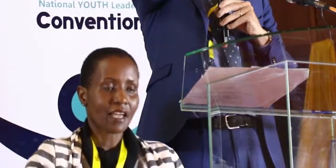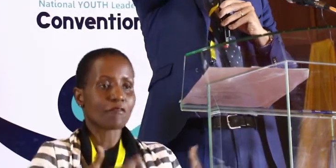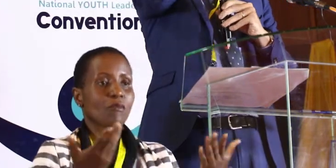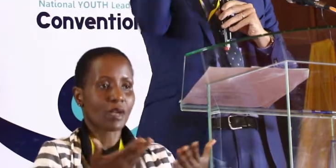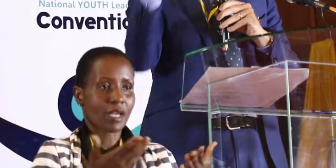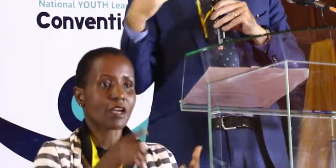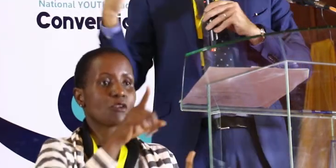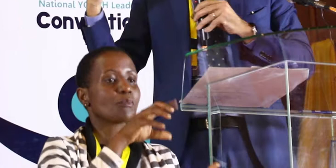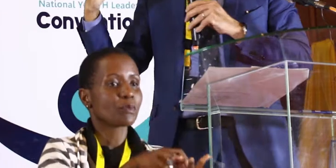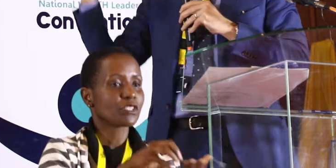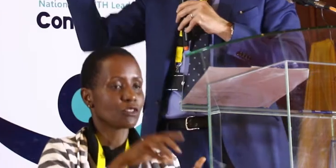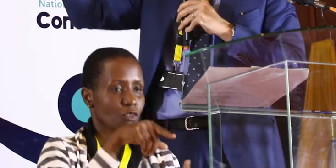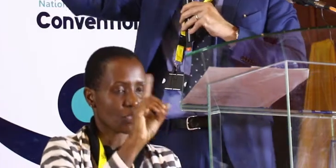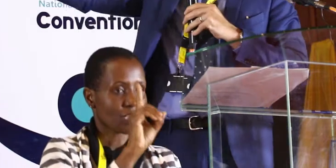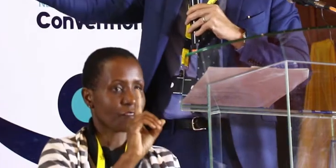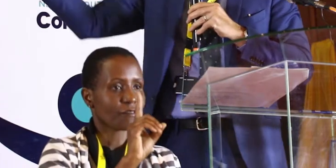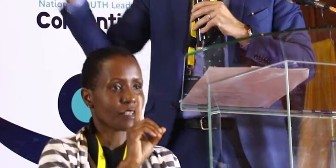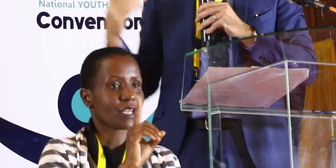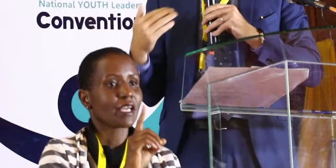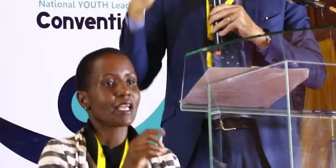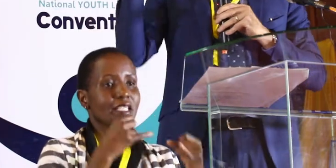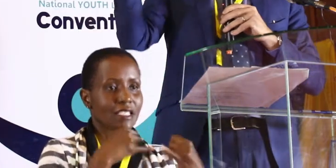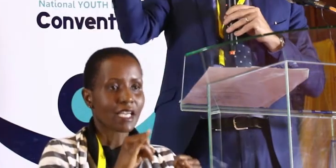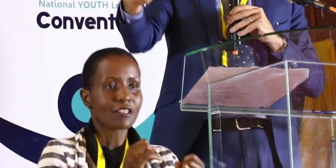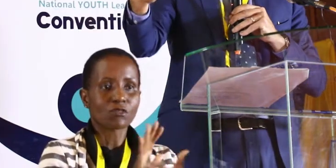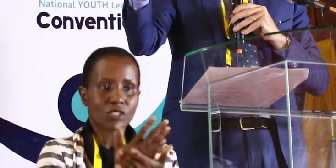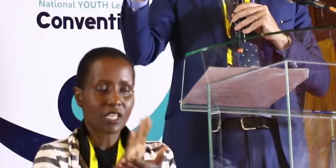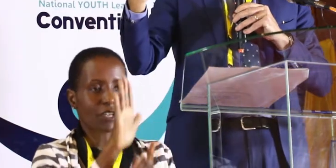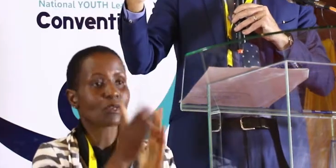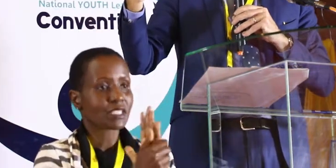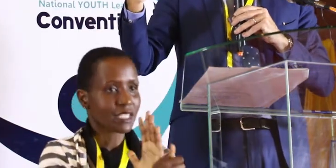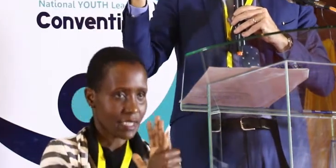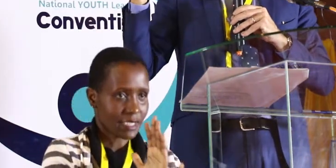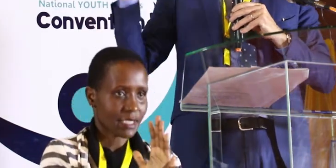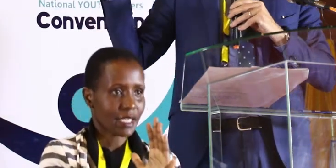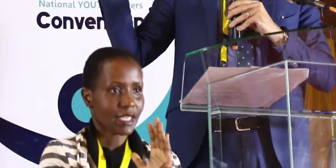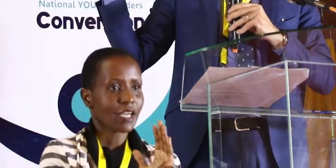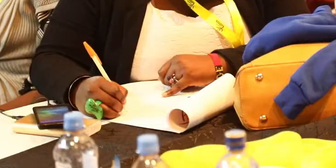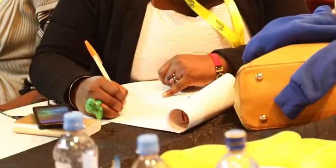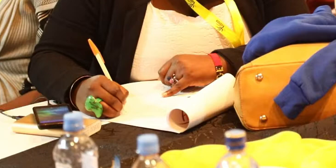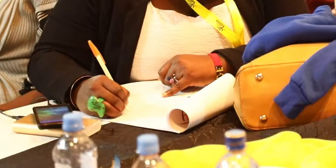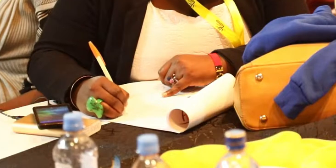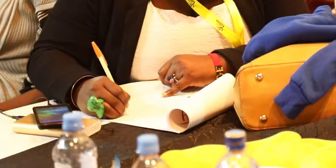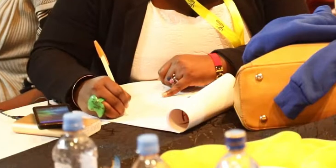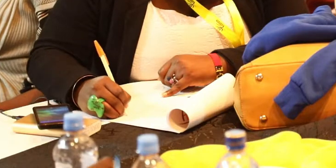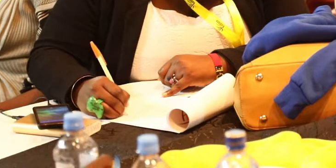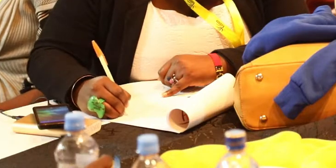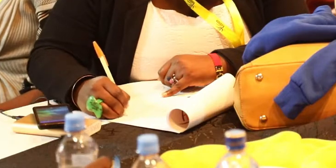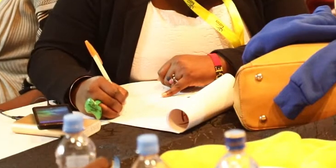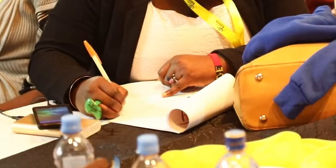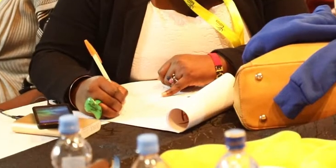are positioning yourself at looking ahead of the productivity of society, you have to